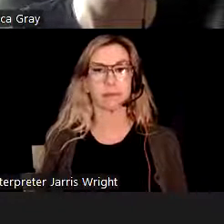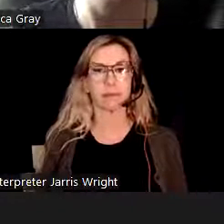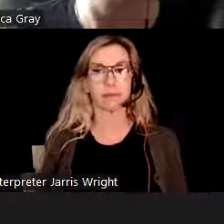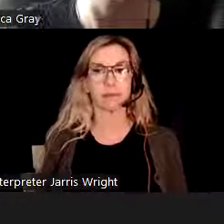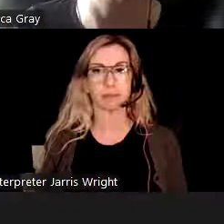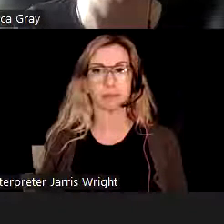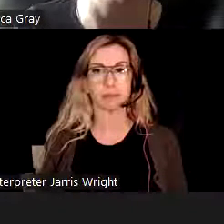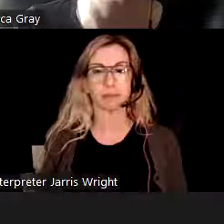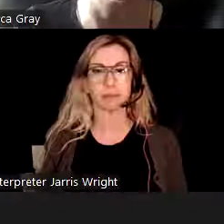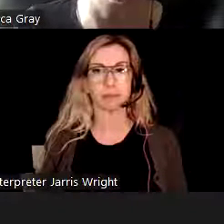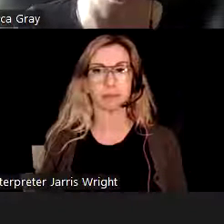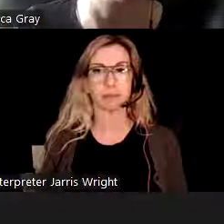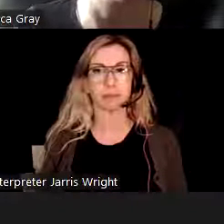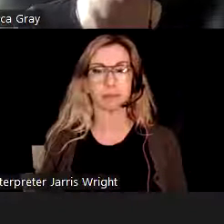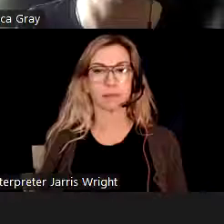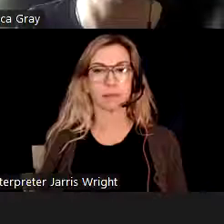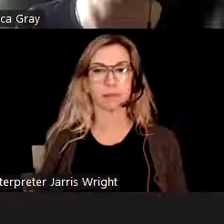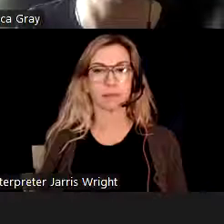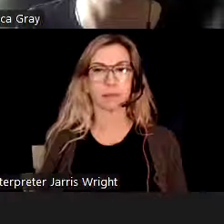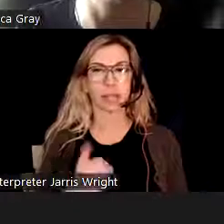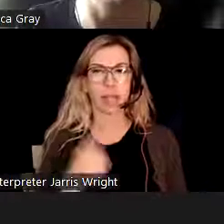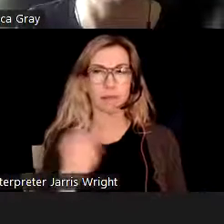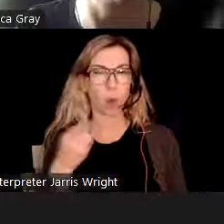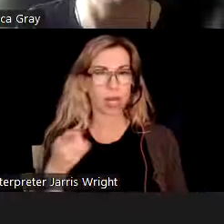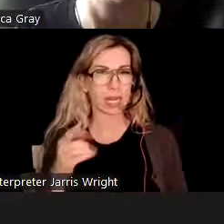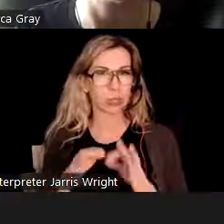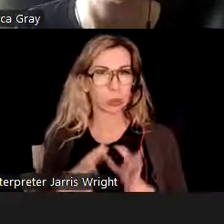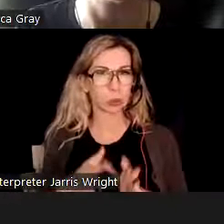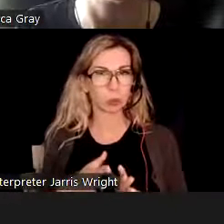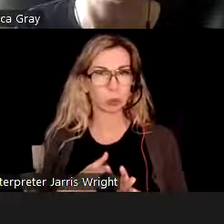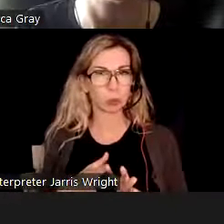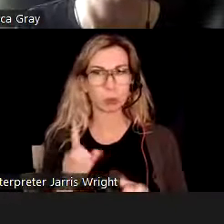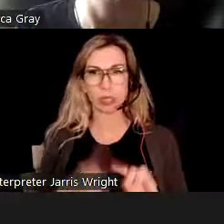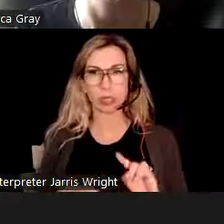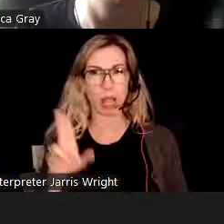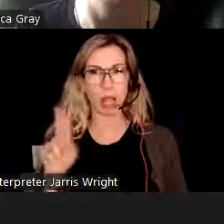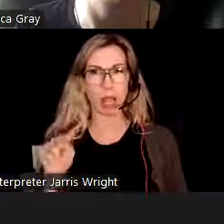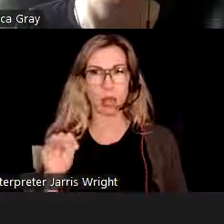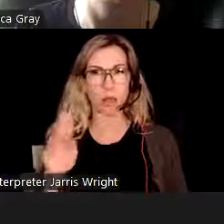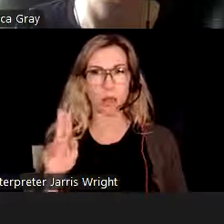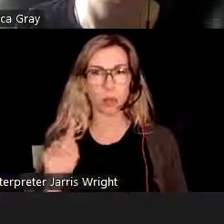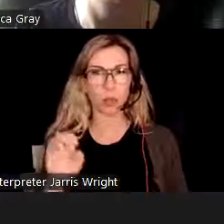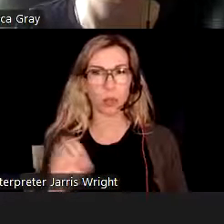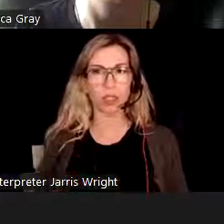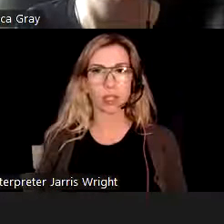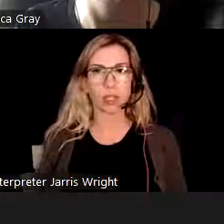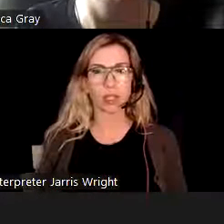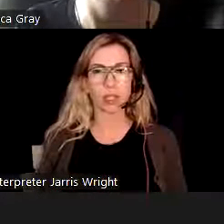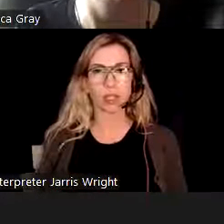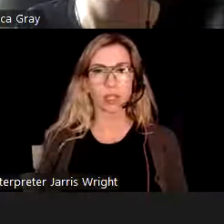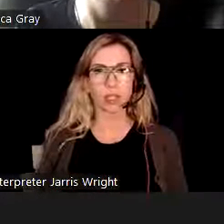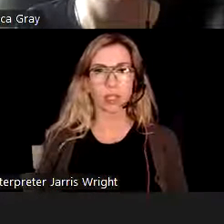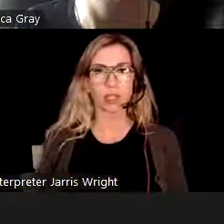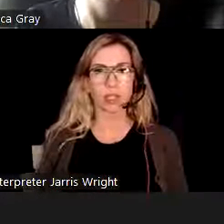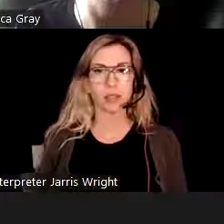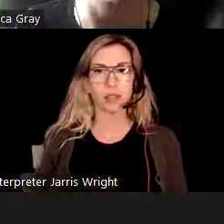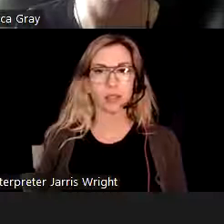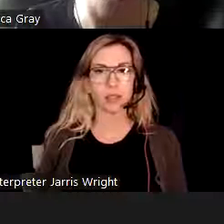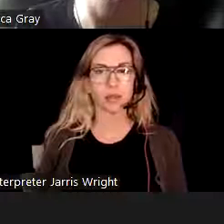We have an interpreter who can't unmute.